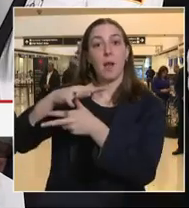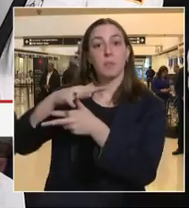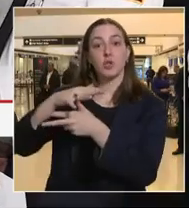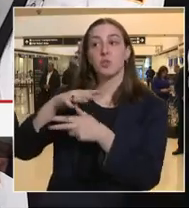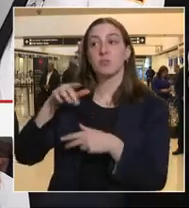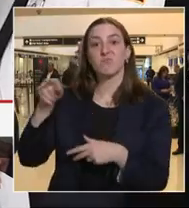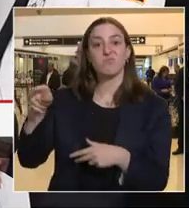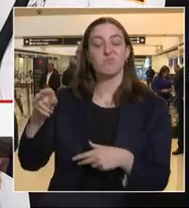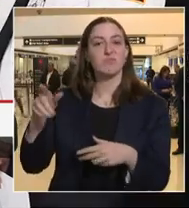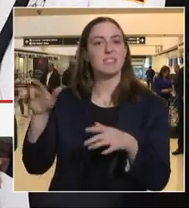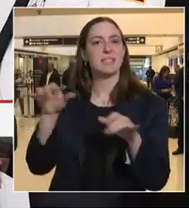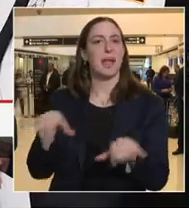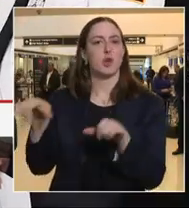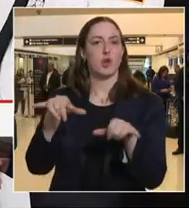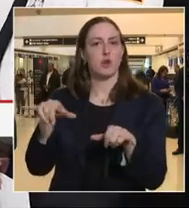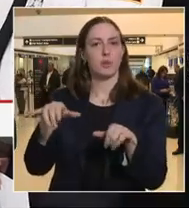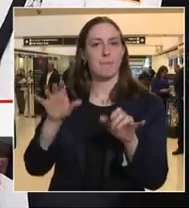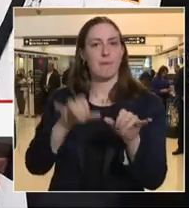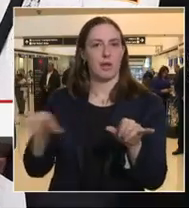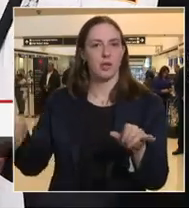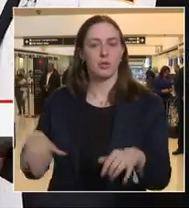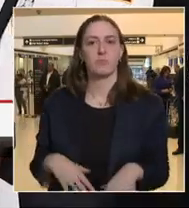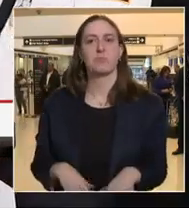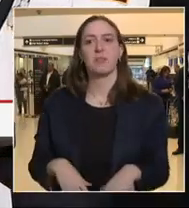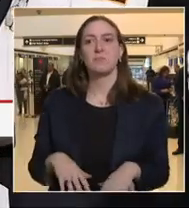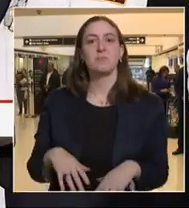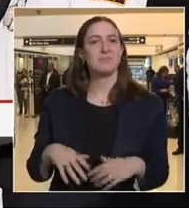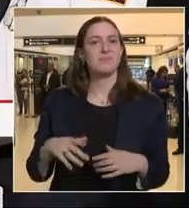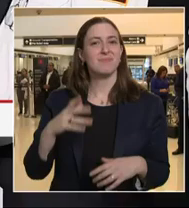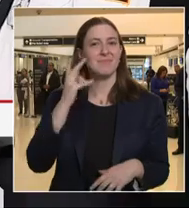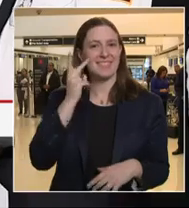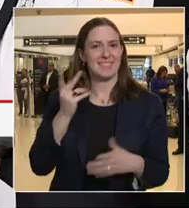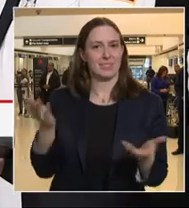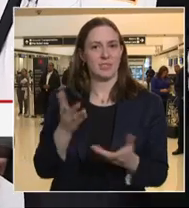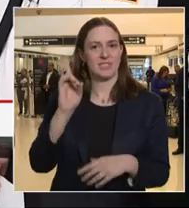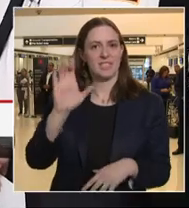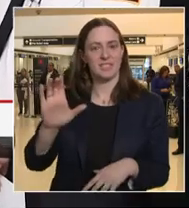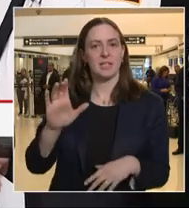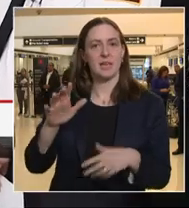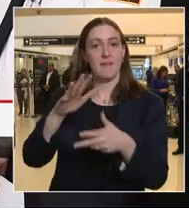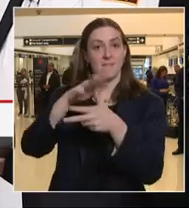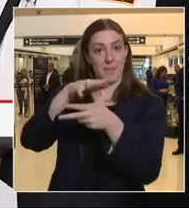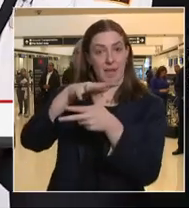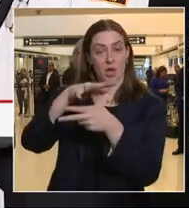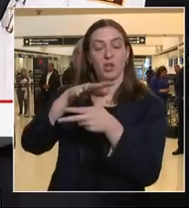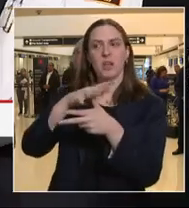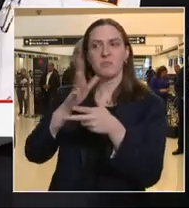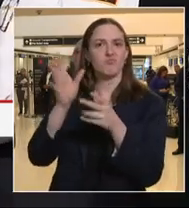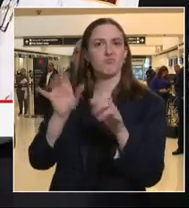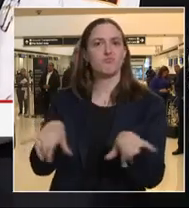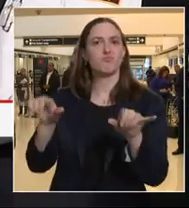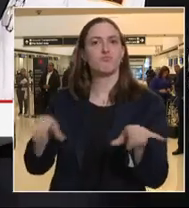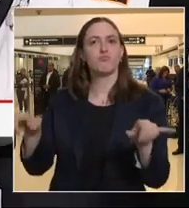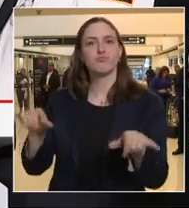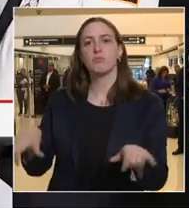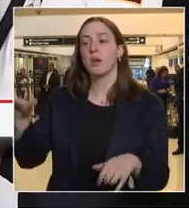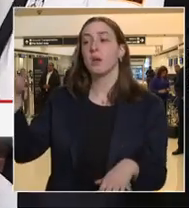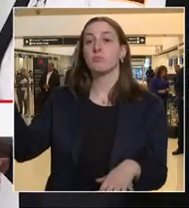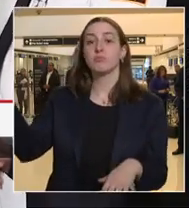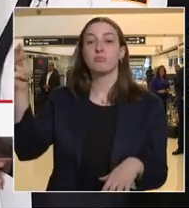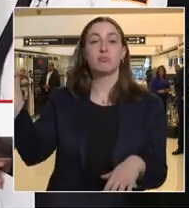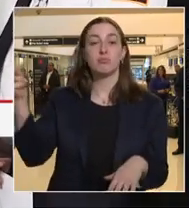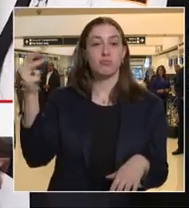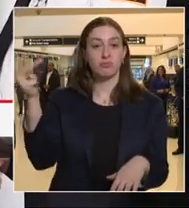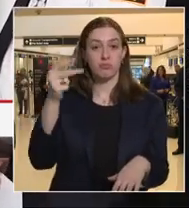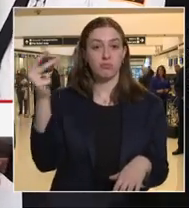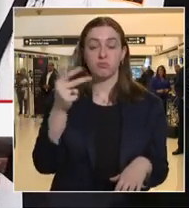see helicopters up and down the river. This flight pattern is seen oftentimes when you live in D.C. This was a standard flight pattern last night as